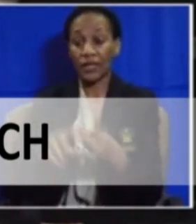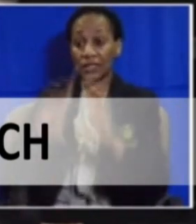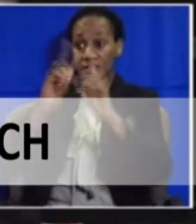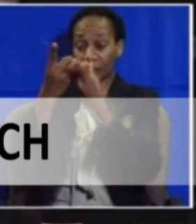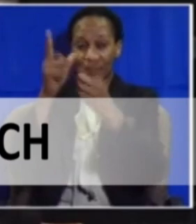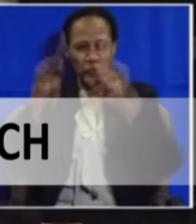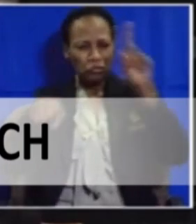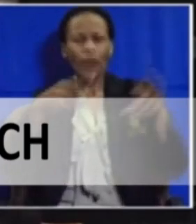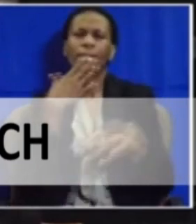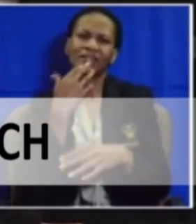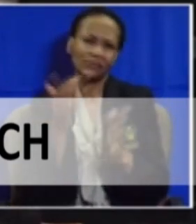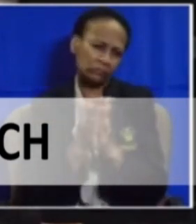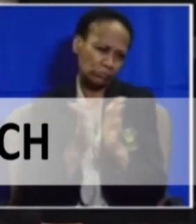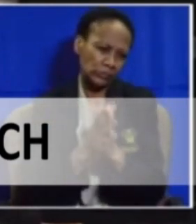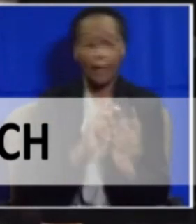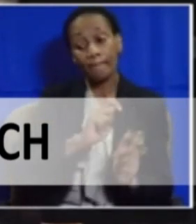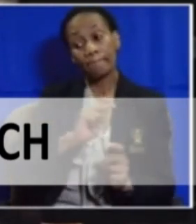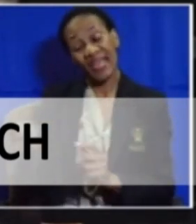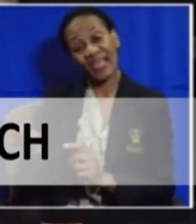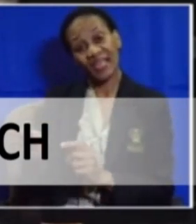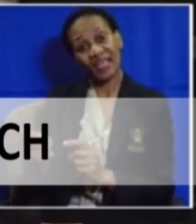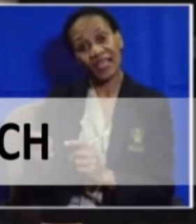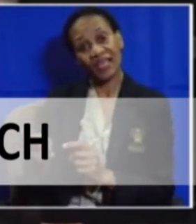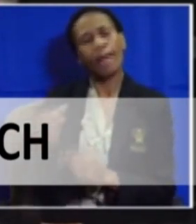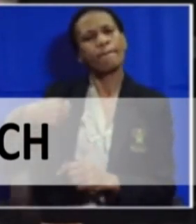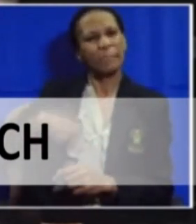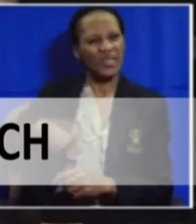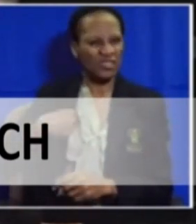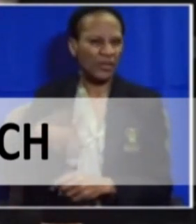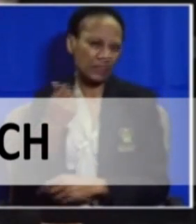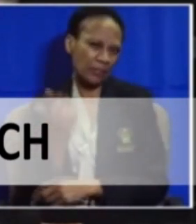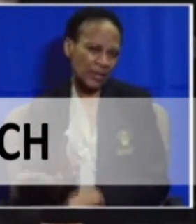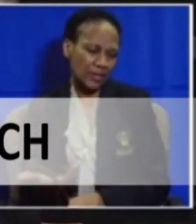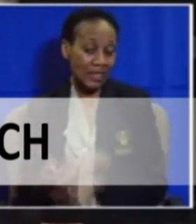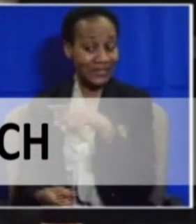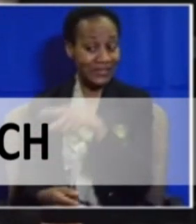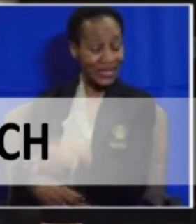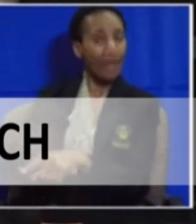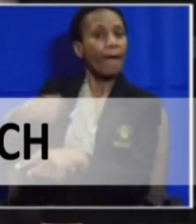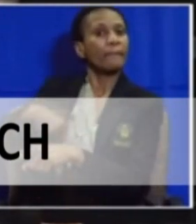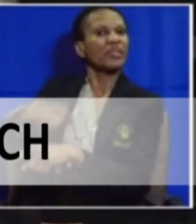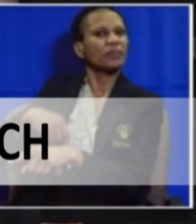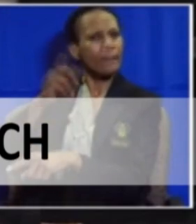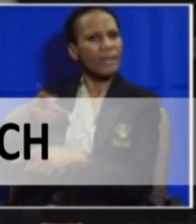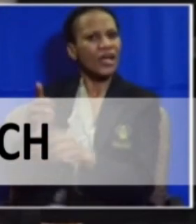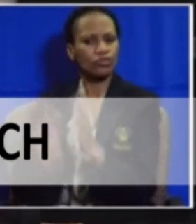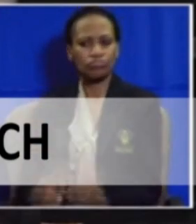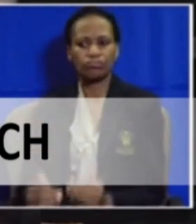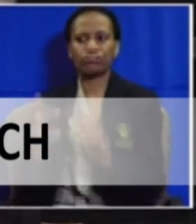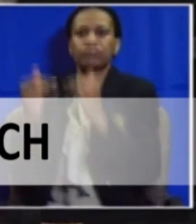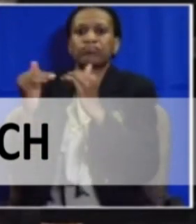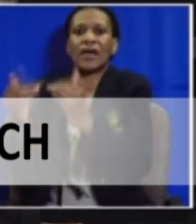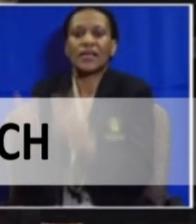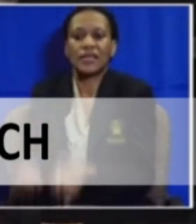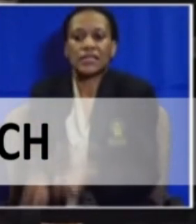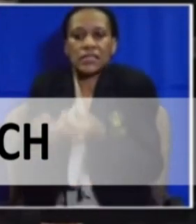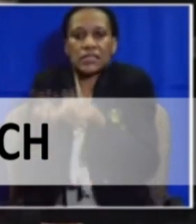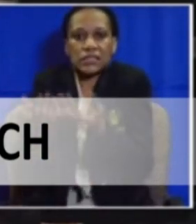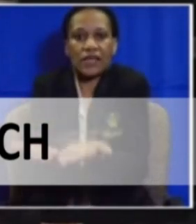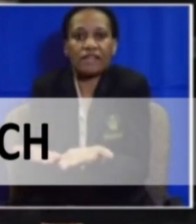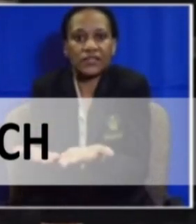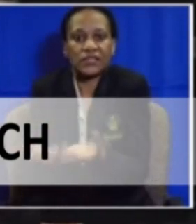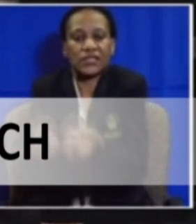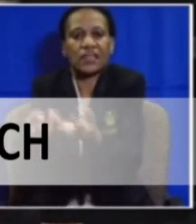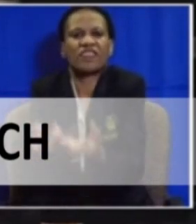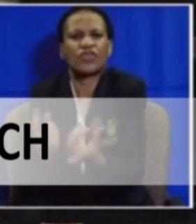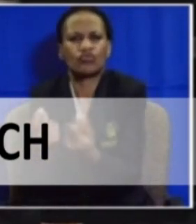to pay their municipality bills. Municipalities are also required to improve their service delivery mechanism and